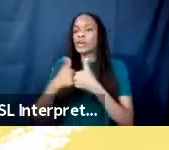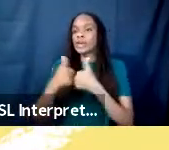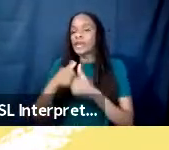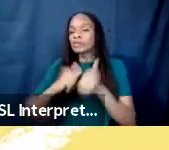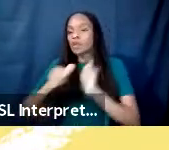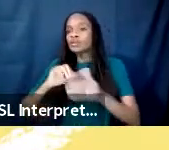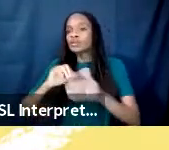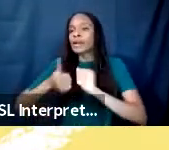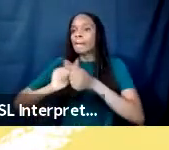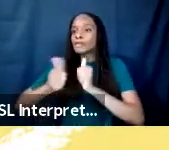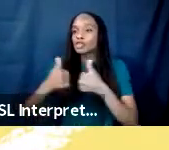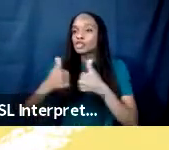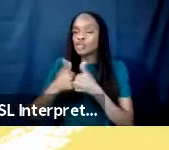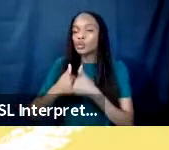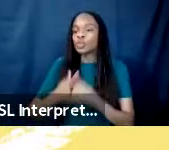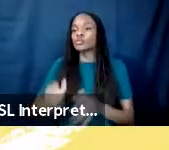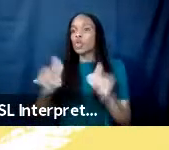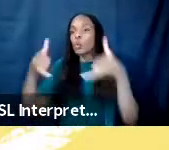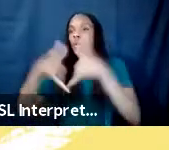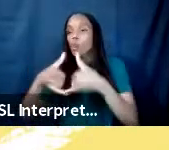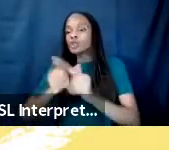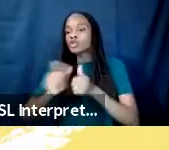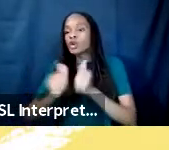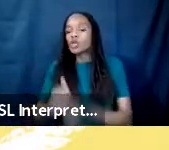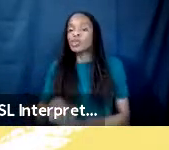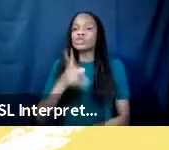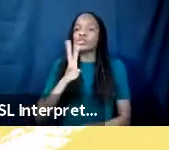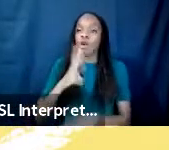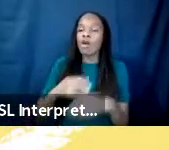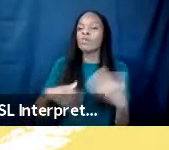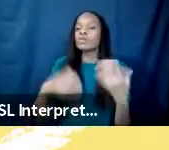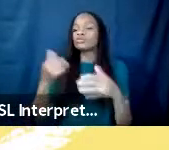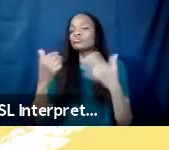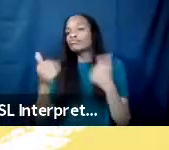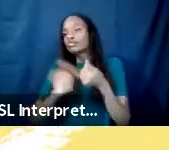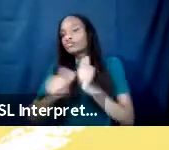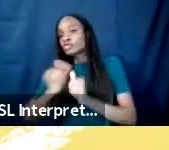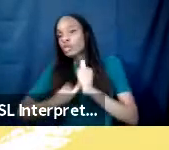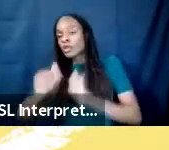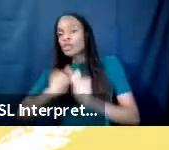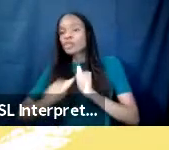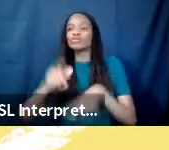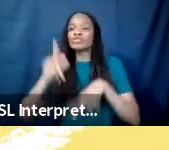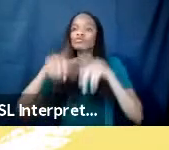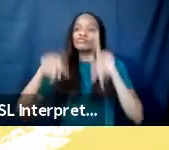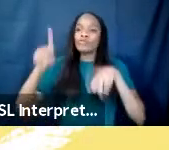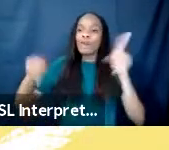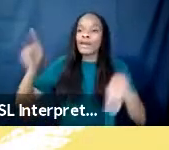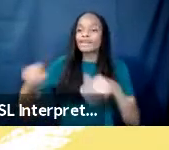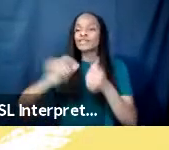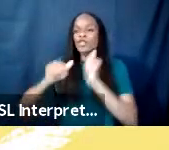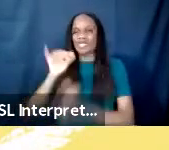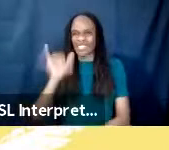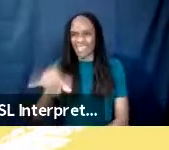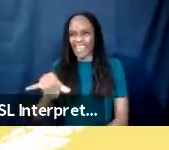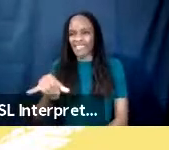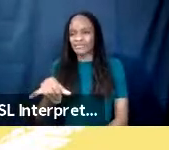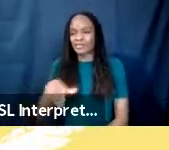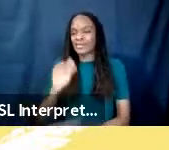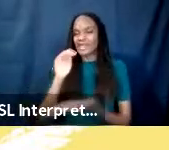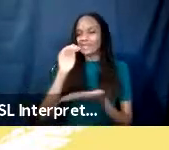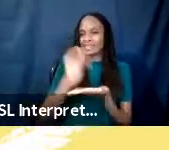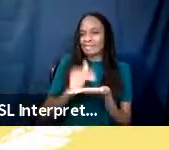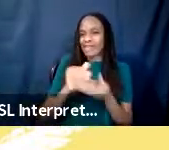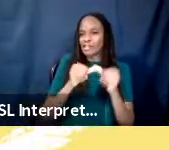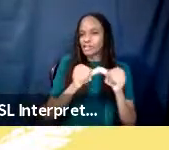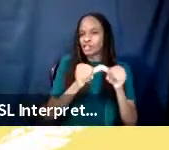competition shows, award shows, talk shows, variety shows, everything like that. It's kind of less of the